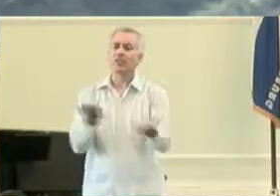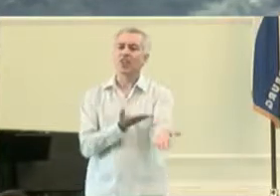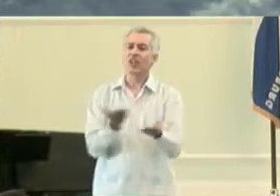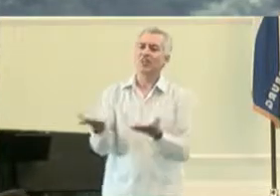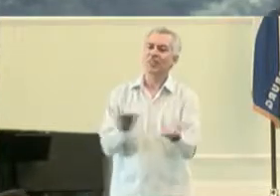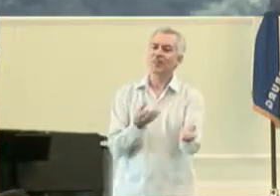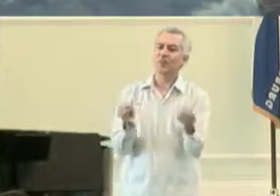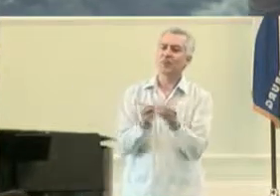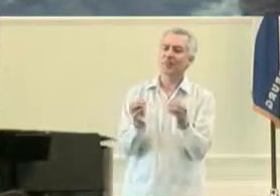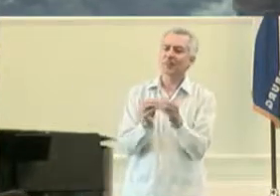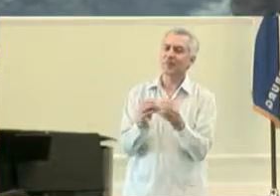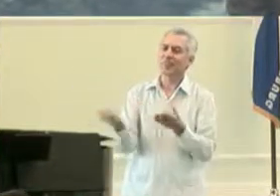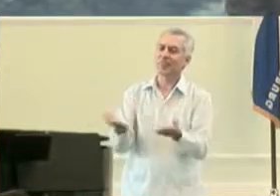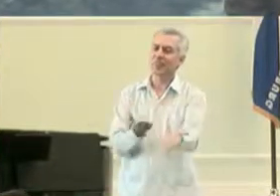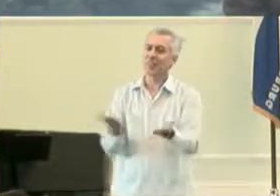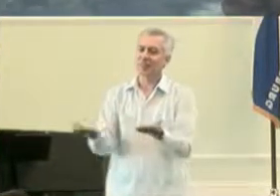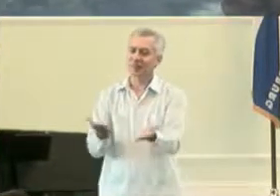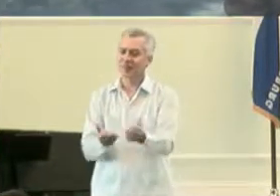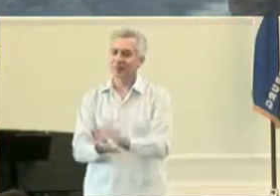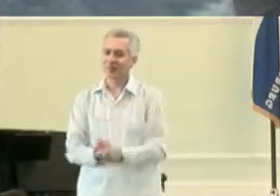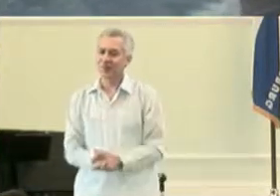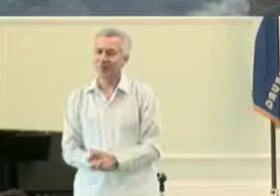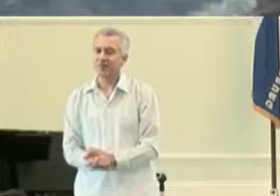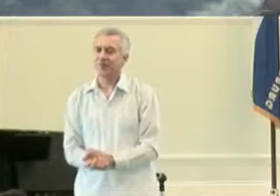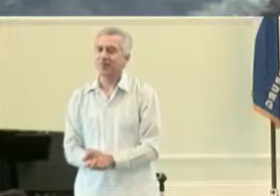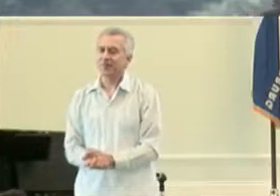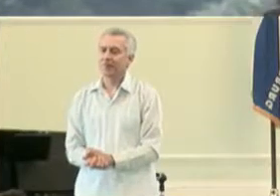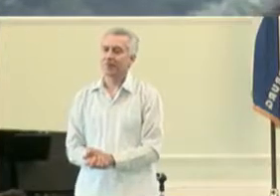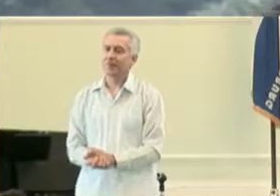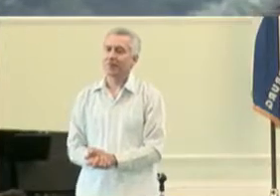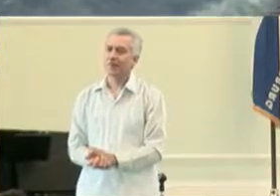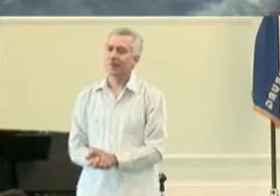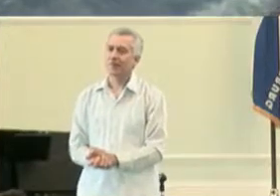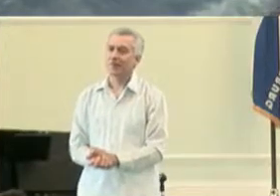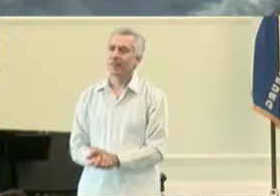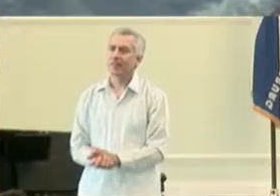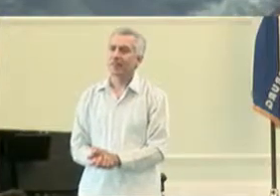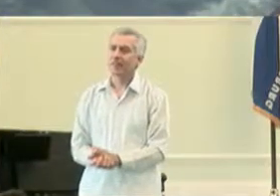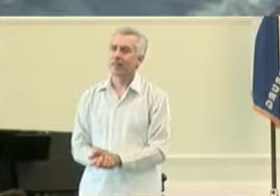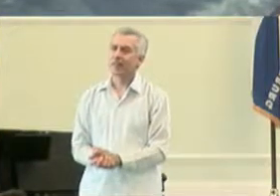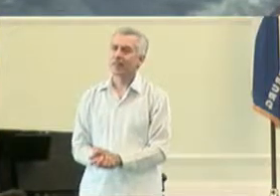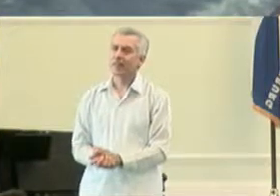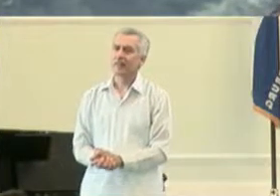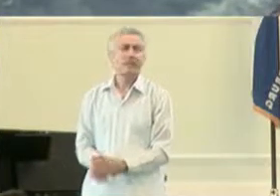If you and I are not engaged in some kind of ministry,